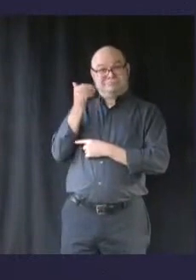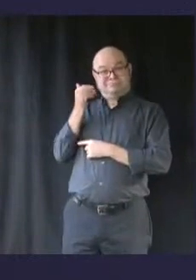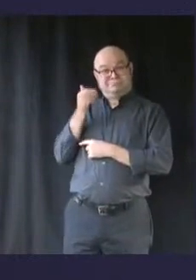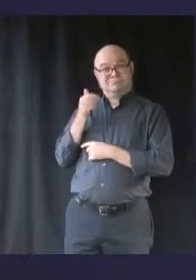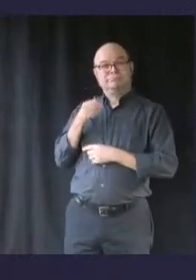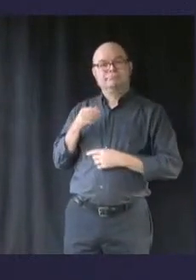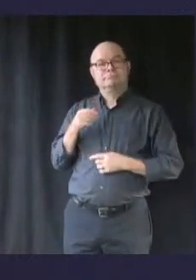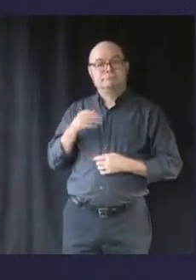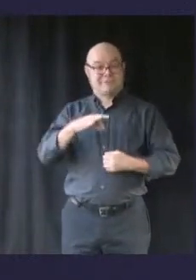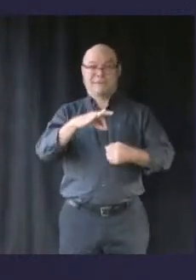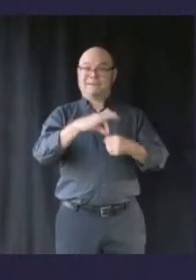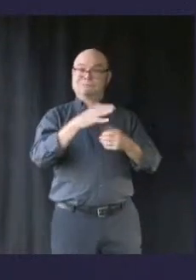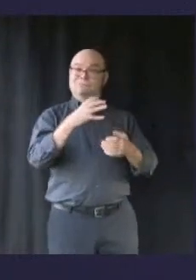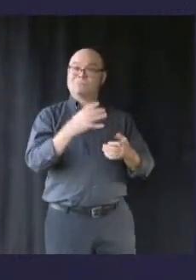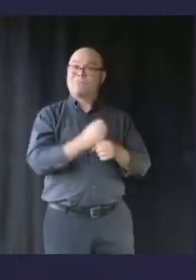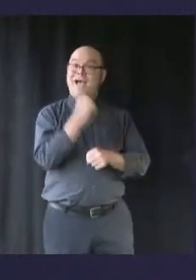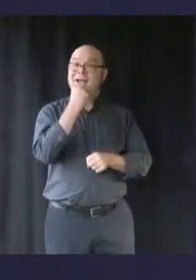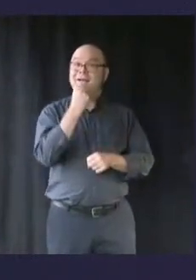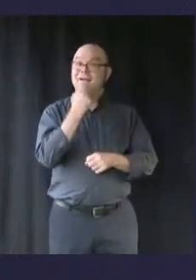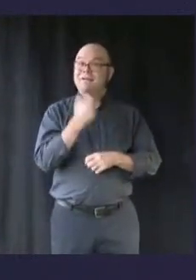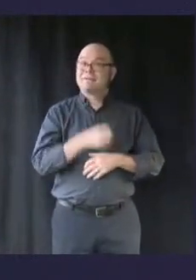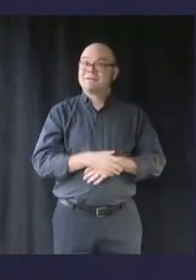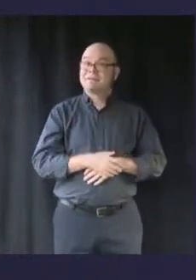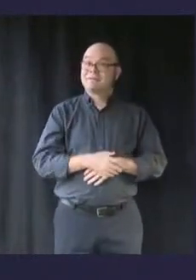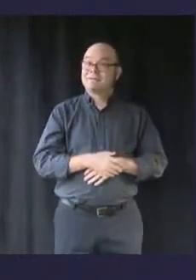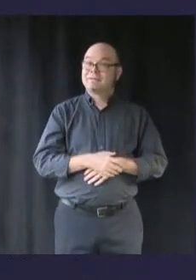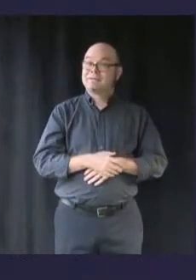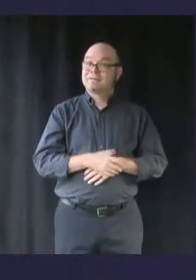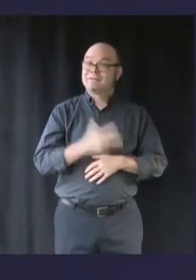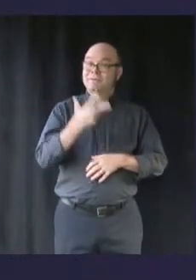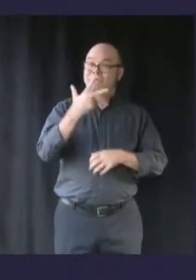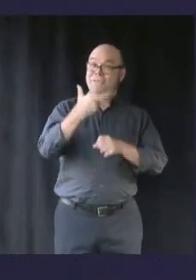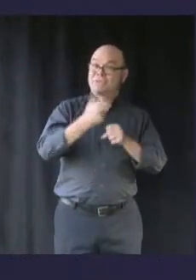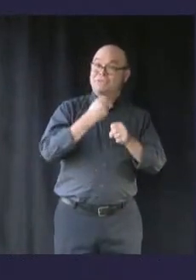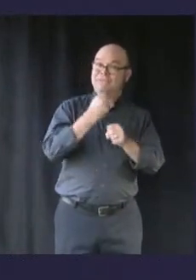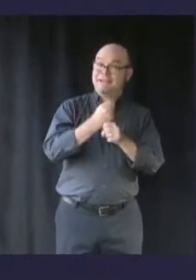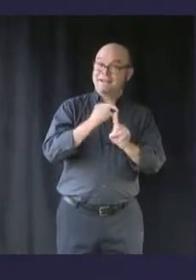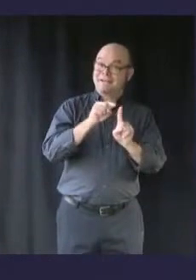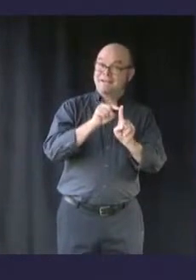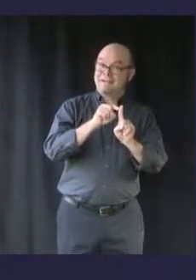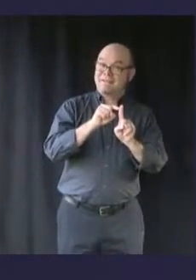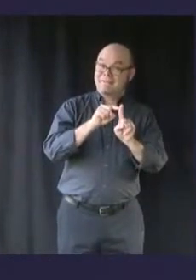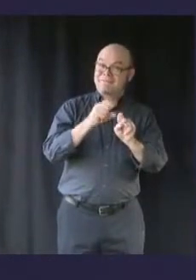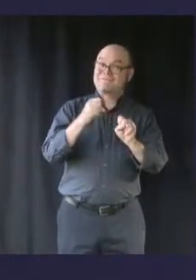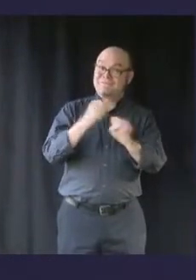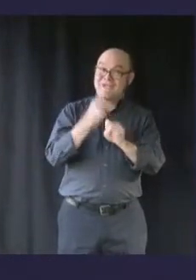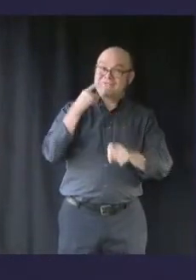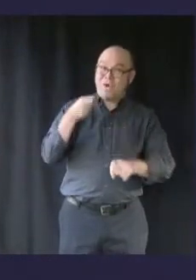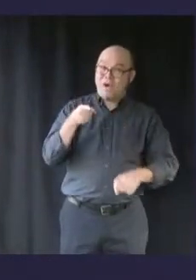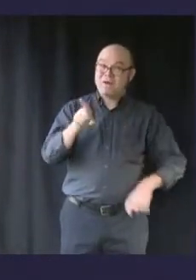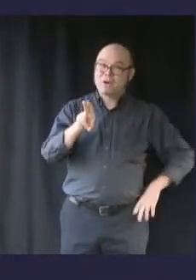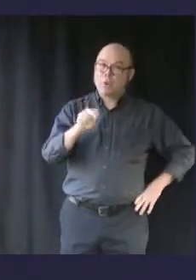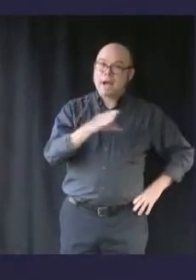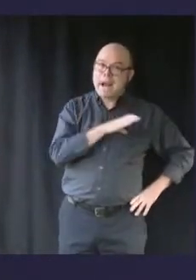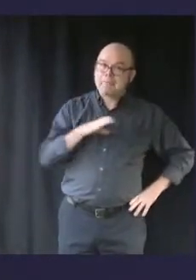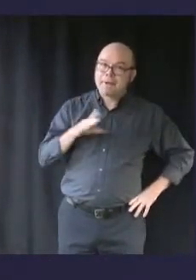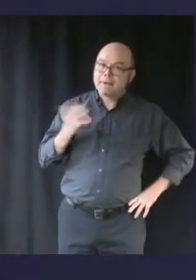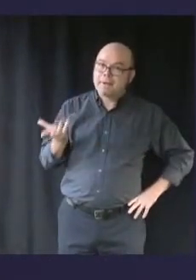in January in that committee. We had to fight to get back on it because the world wondered, do we mean it